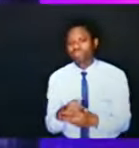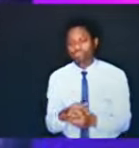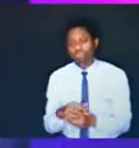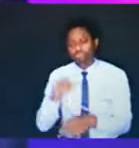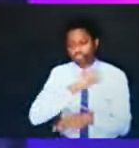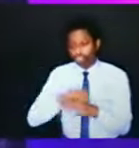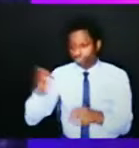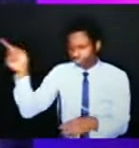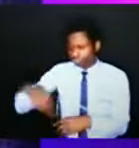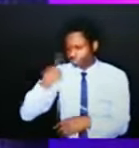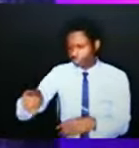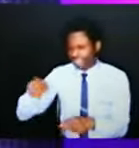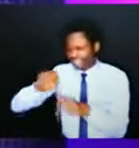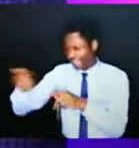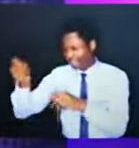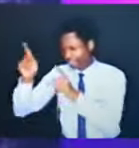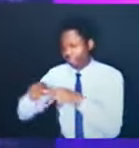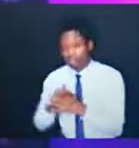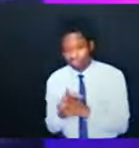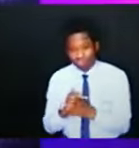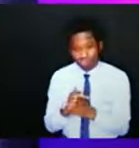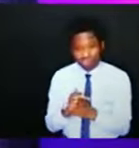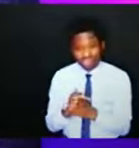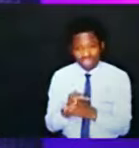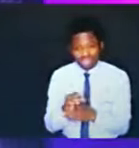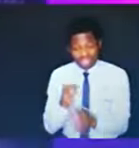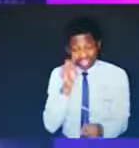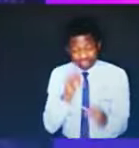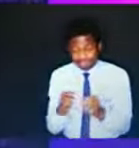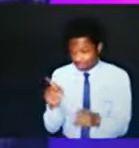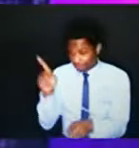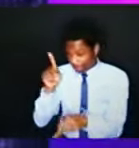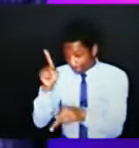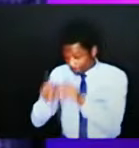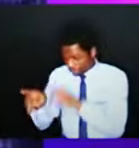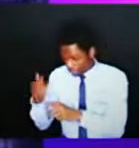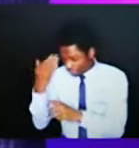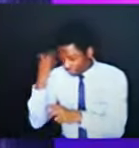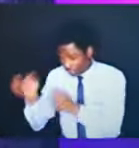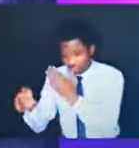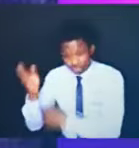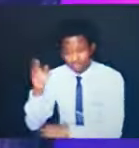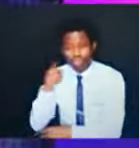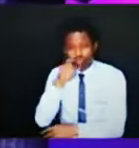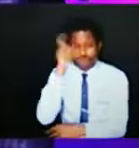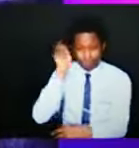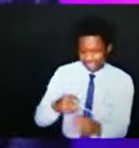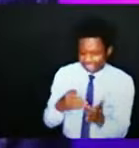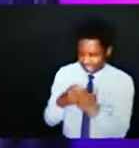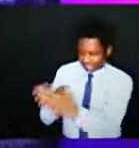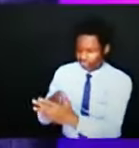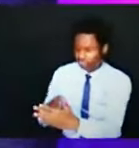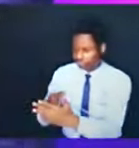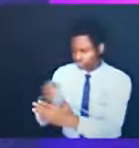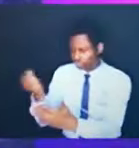they don't know God, you are God's strategy to reach them.